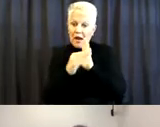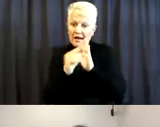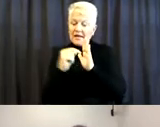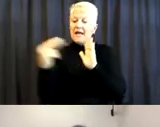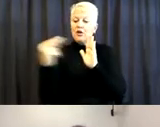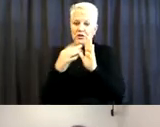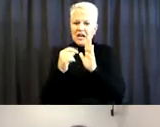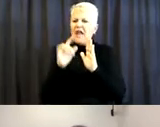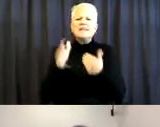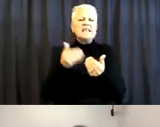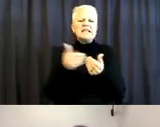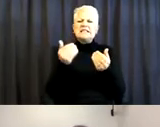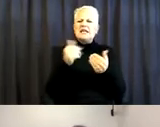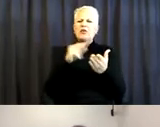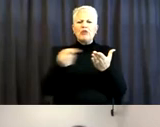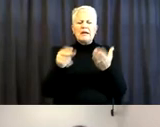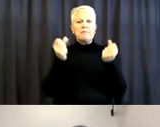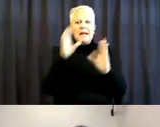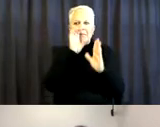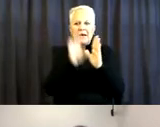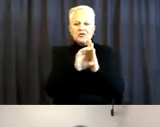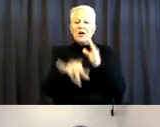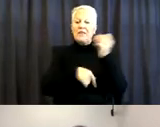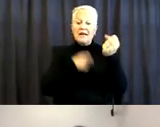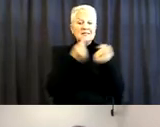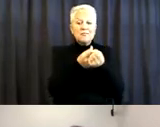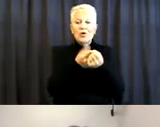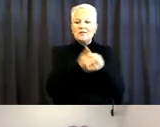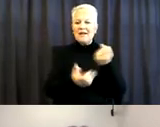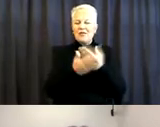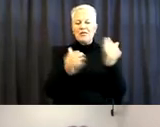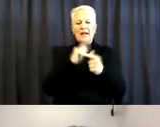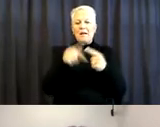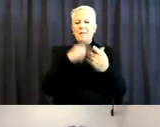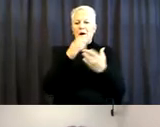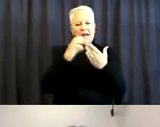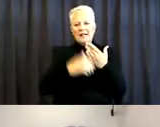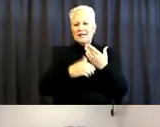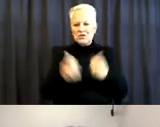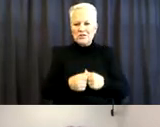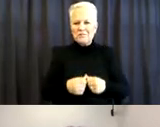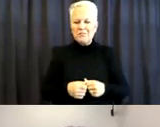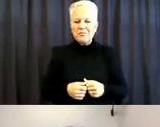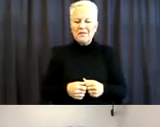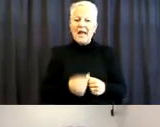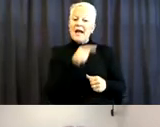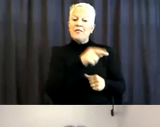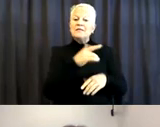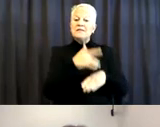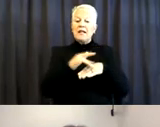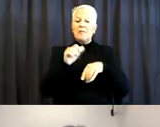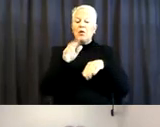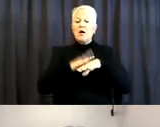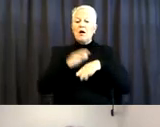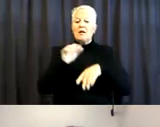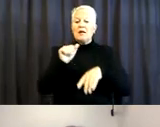an easy read, lots of pictures, and it backs up everything what Calendar Systems is. It's available on